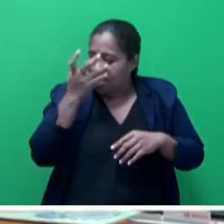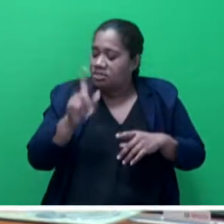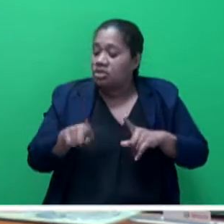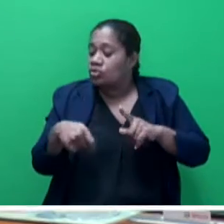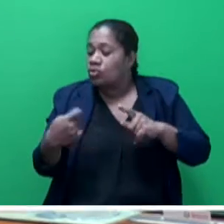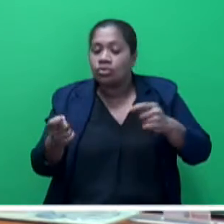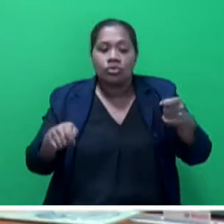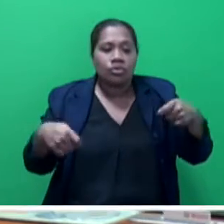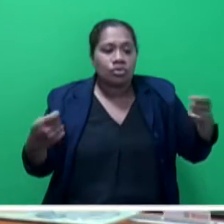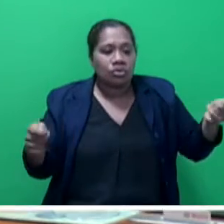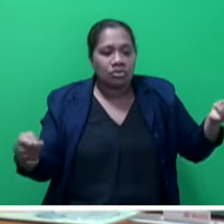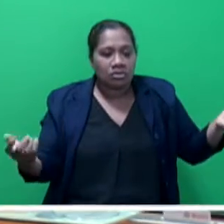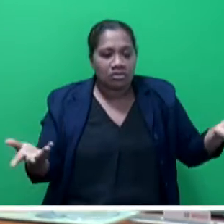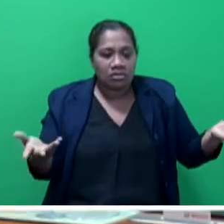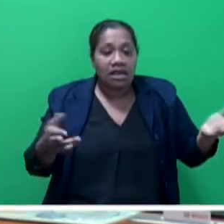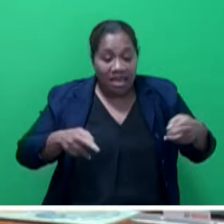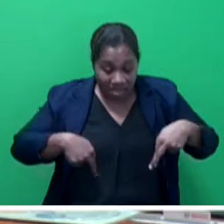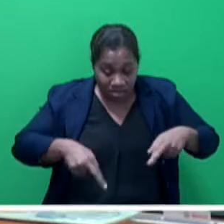road infrastructure.